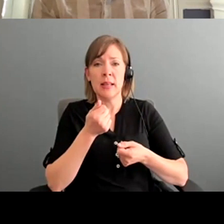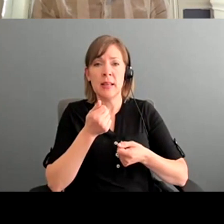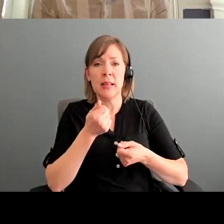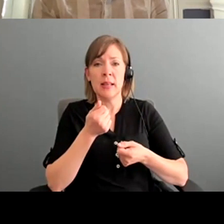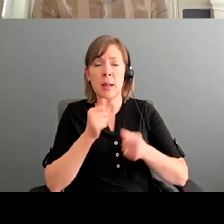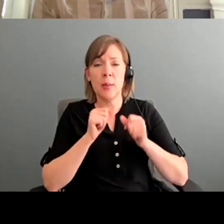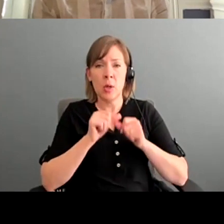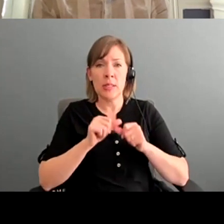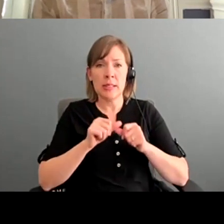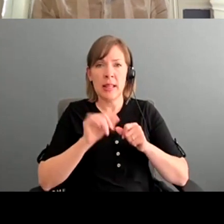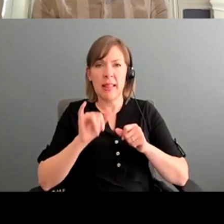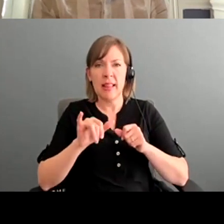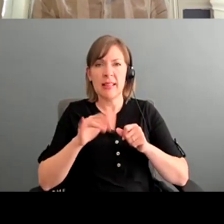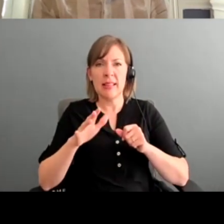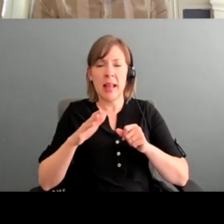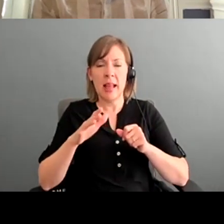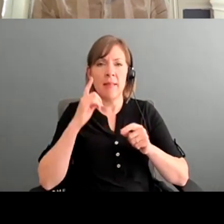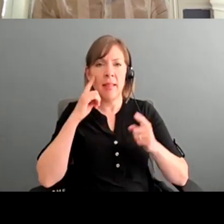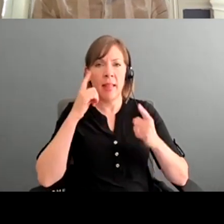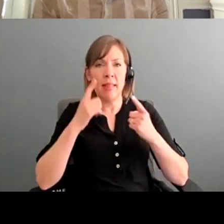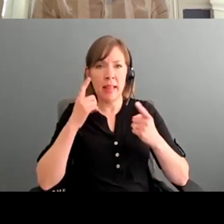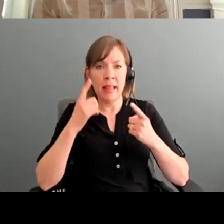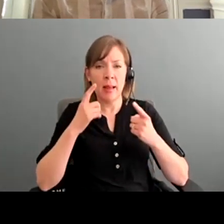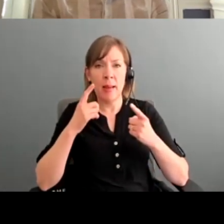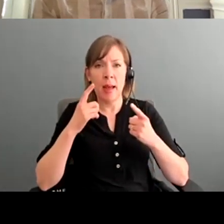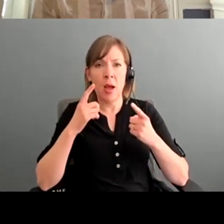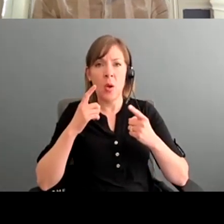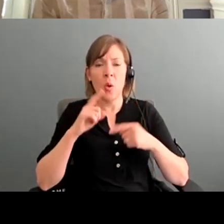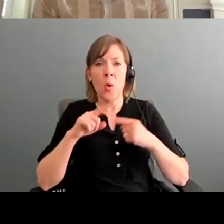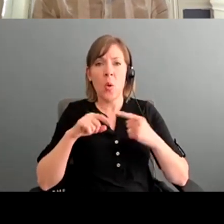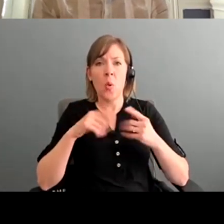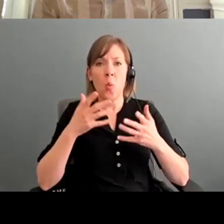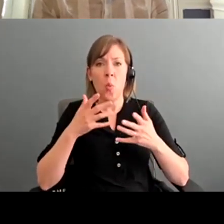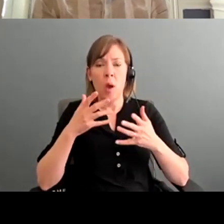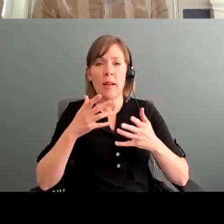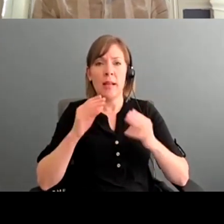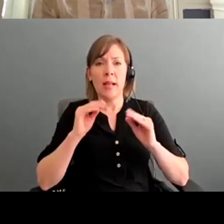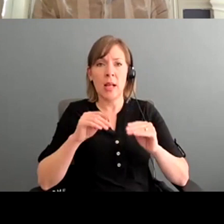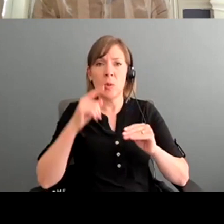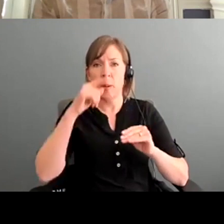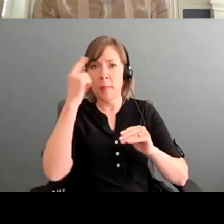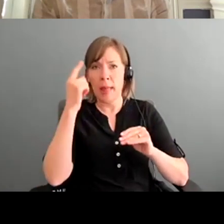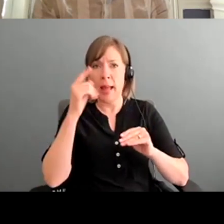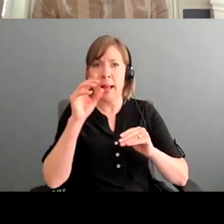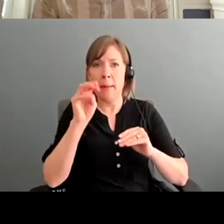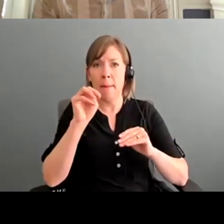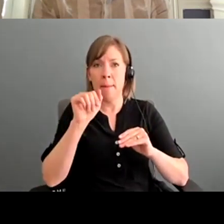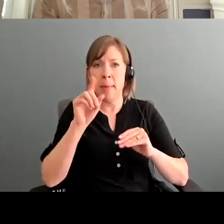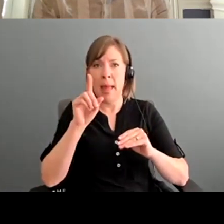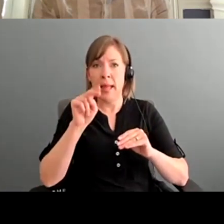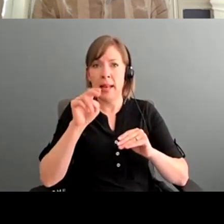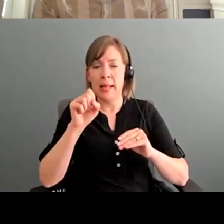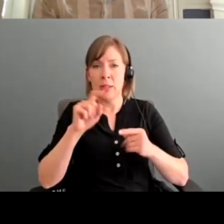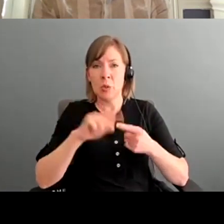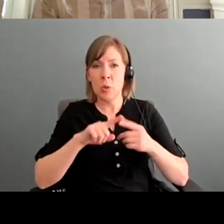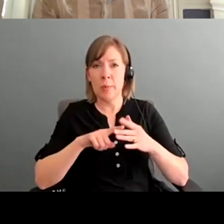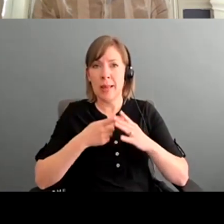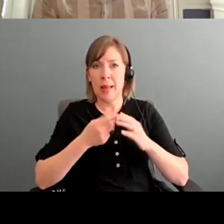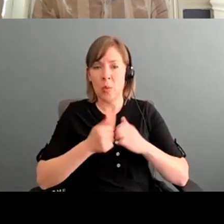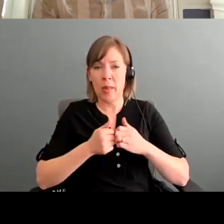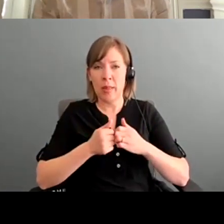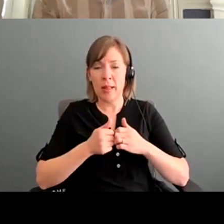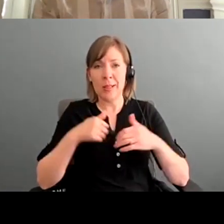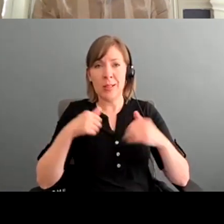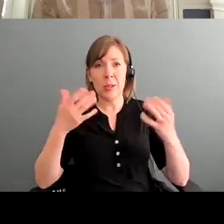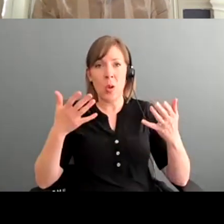persistence, and this is kind of the thinking about what constitutes Black madness to begin with. And so